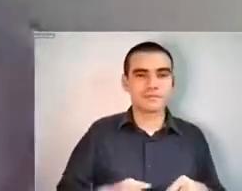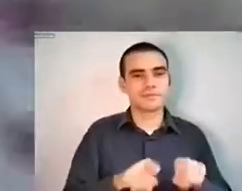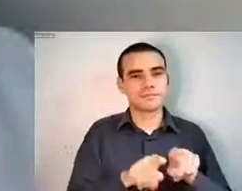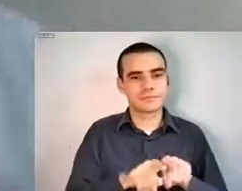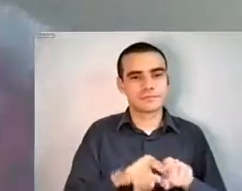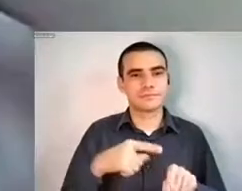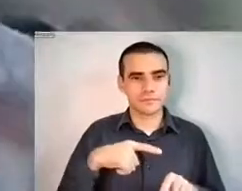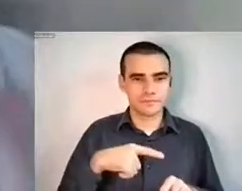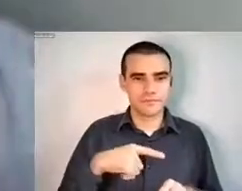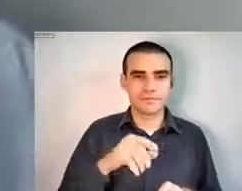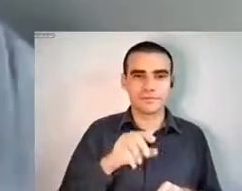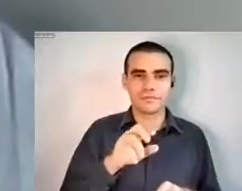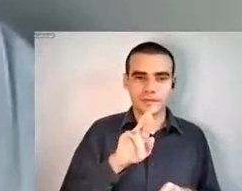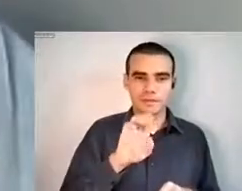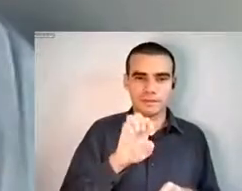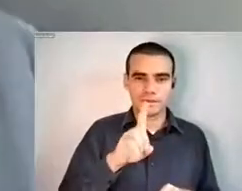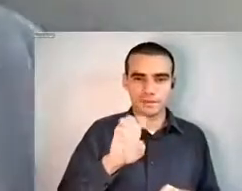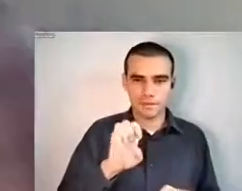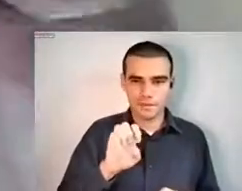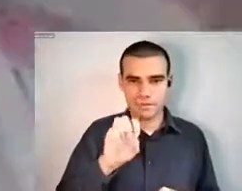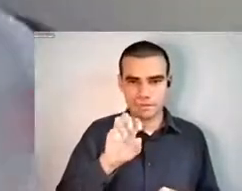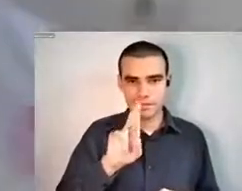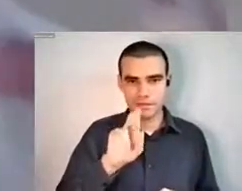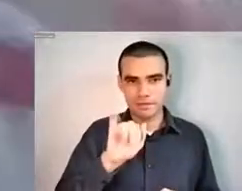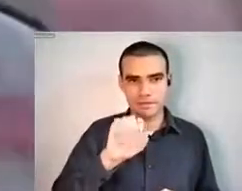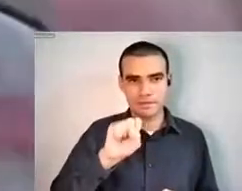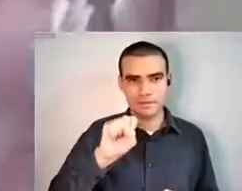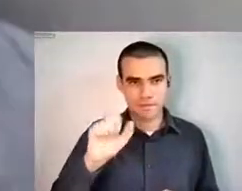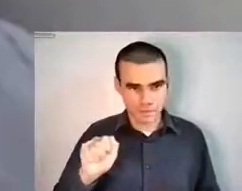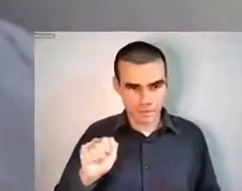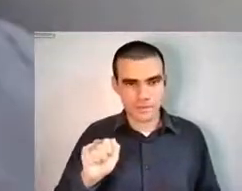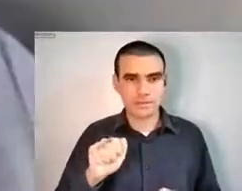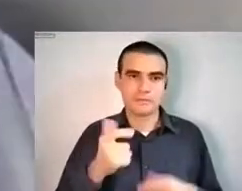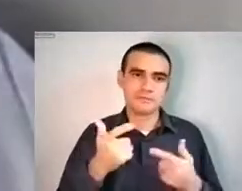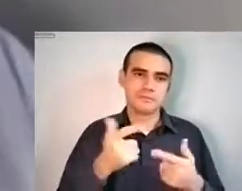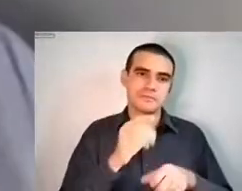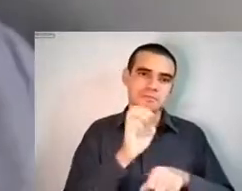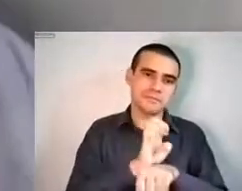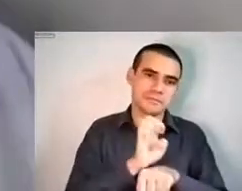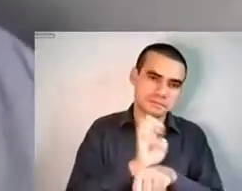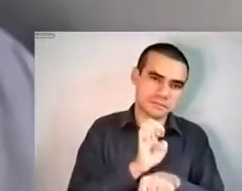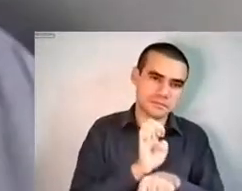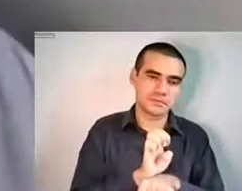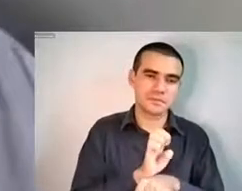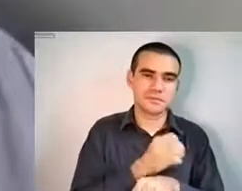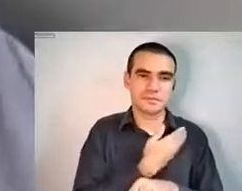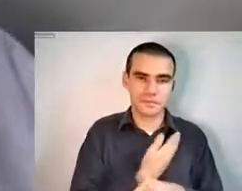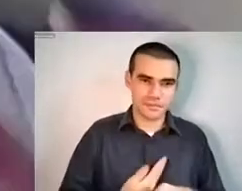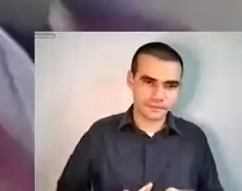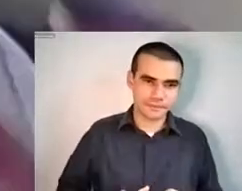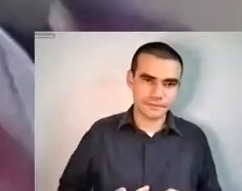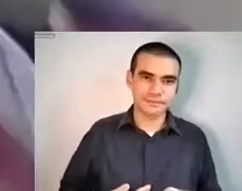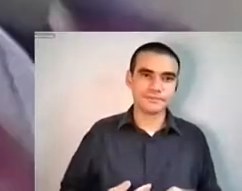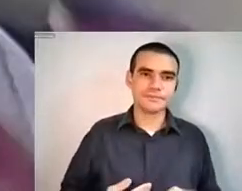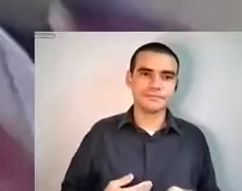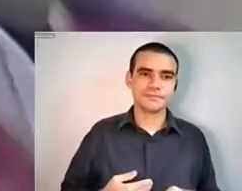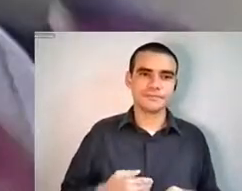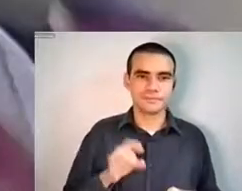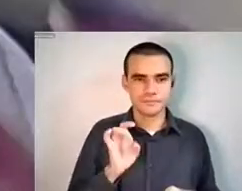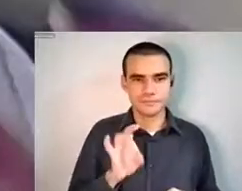Sebec is coordinating this network as a state agency with wide governance,